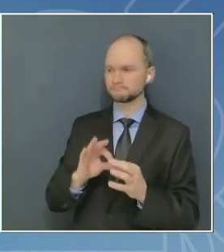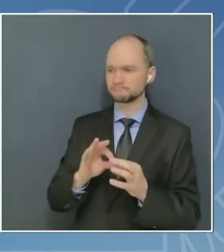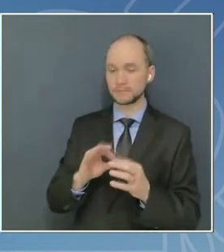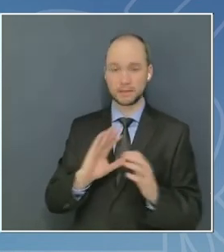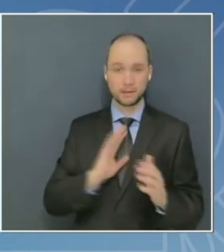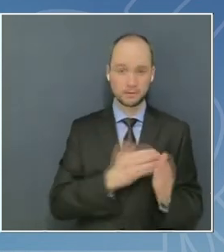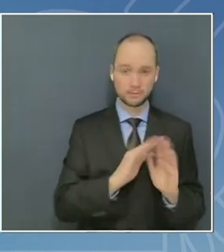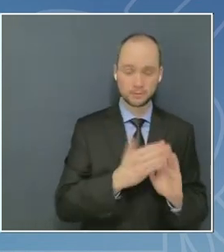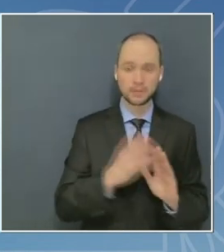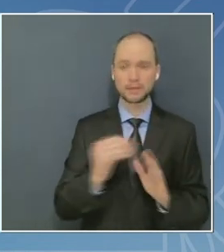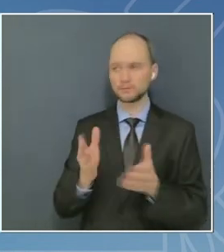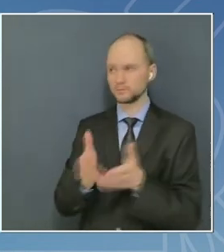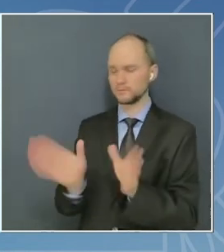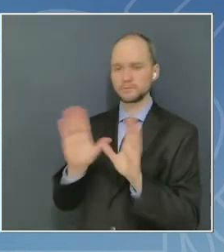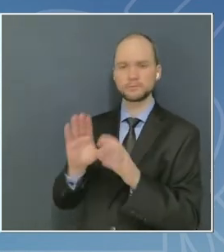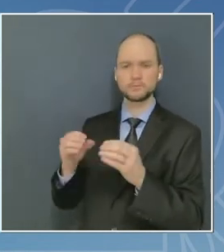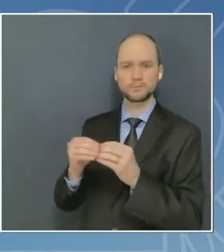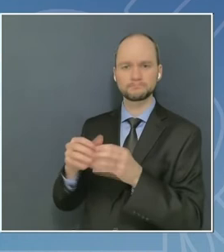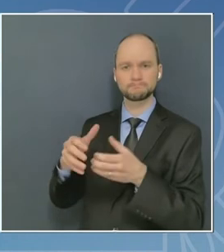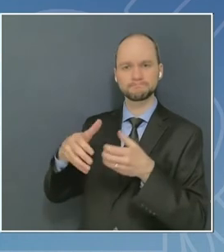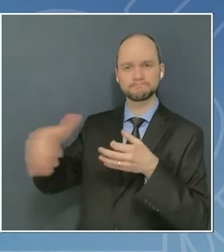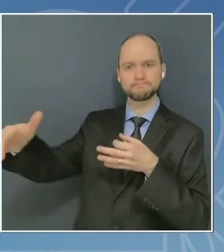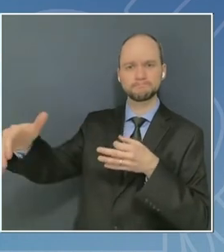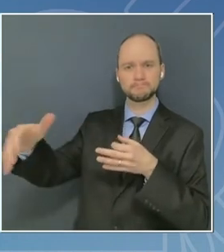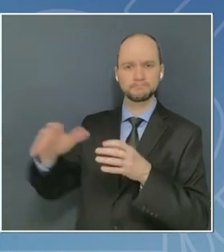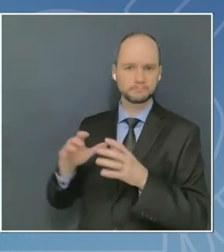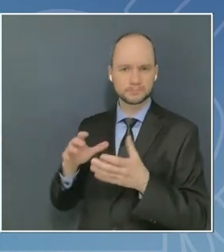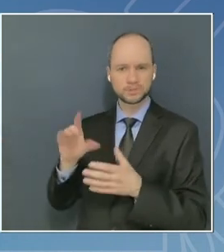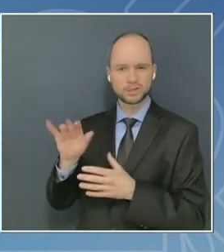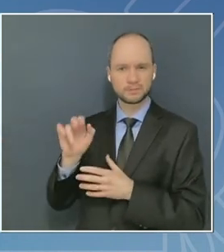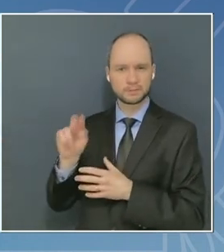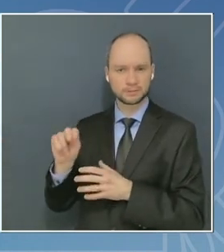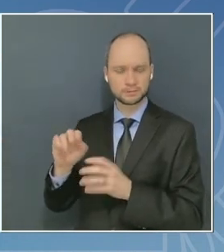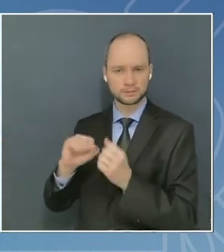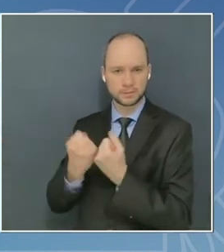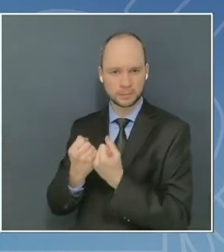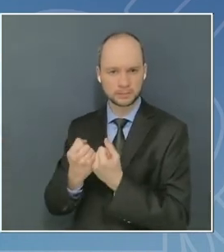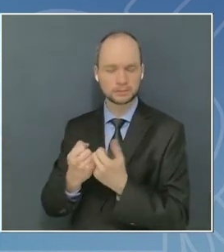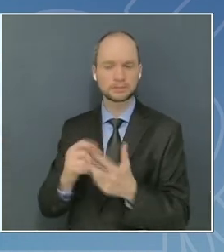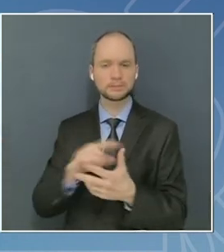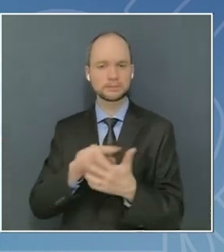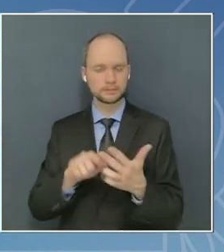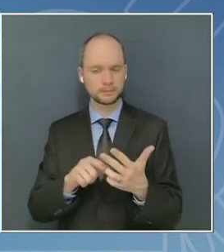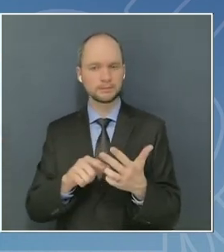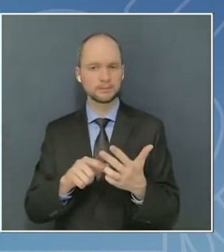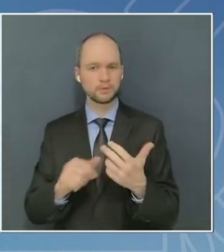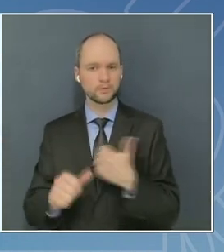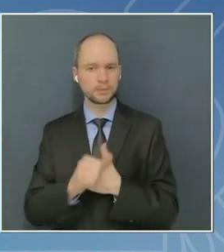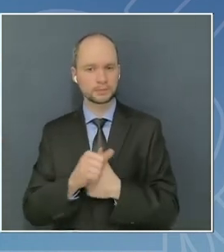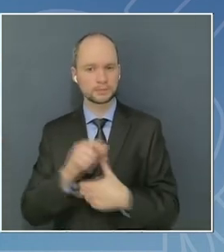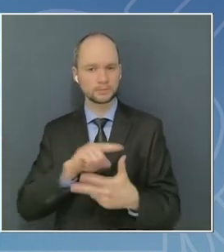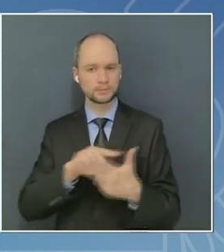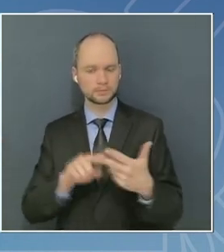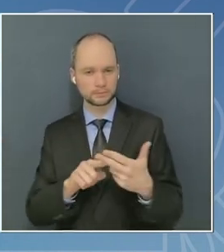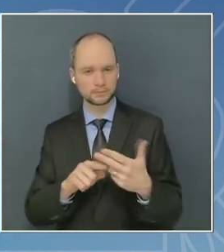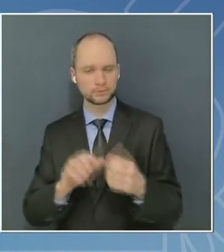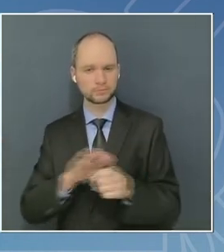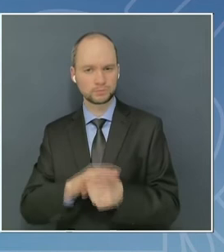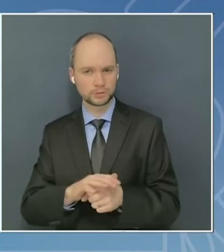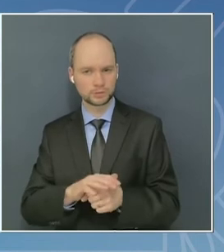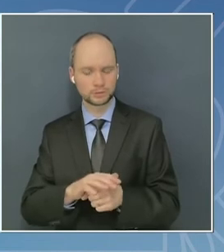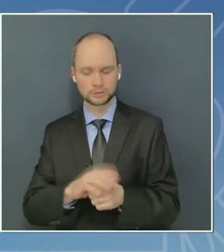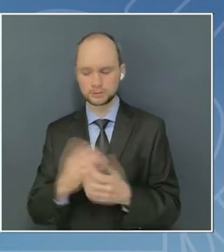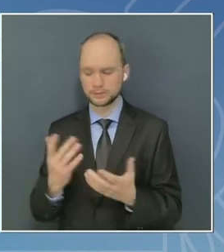very acute way. So the triple threats, the triple pressures of what